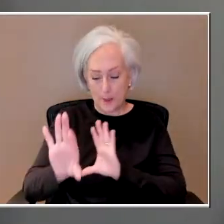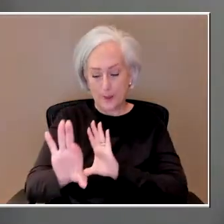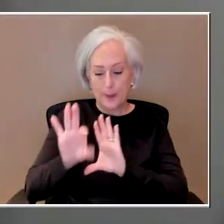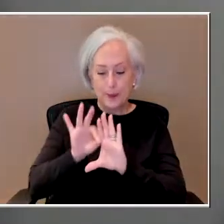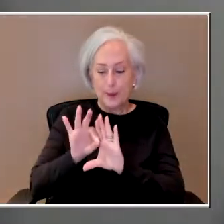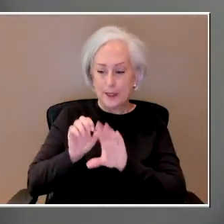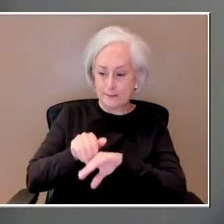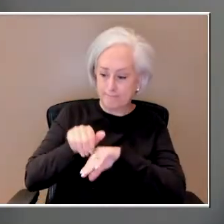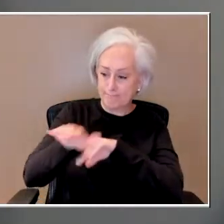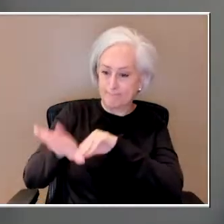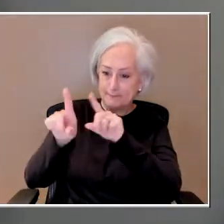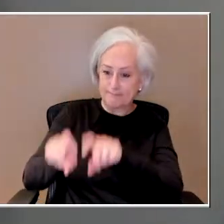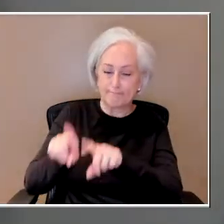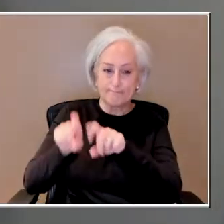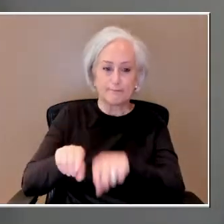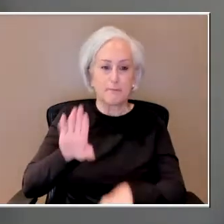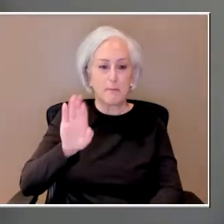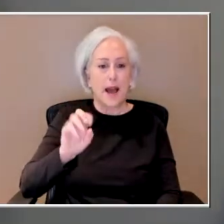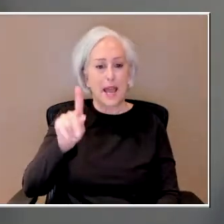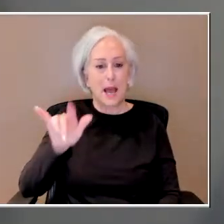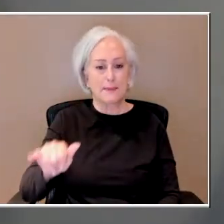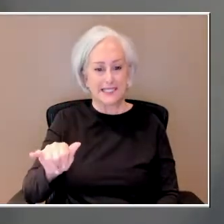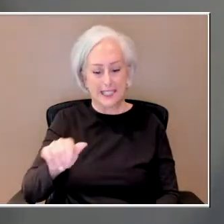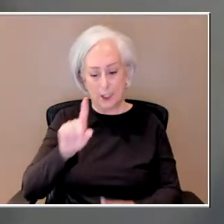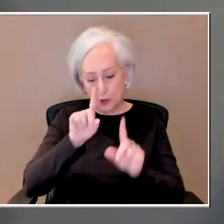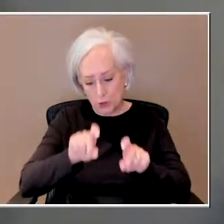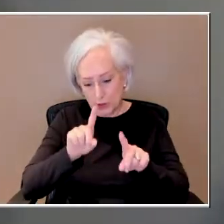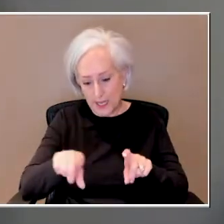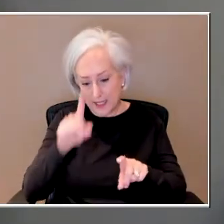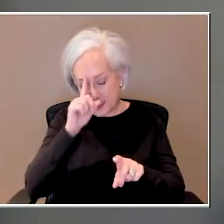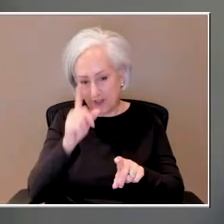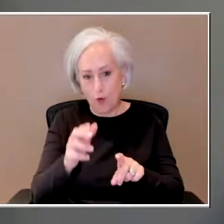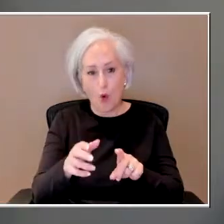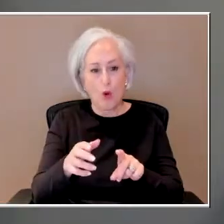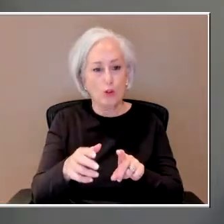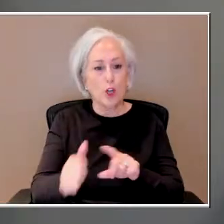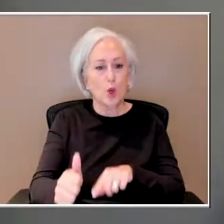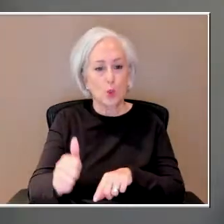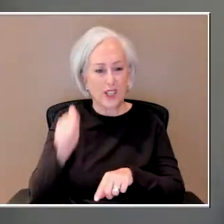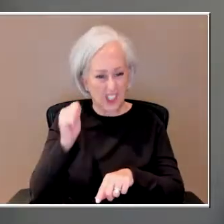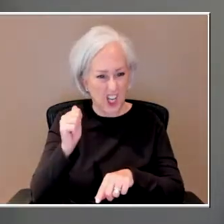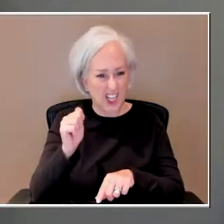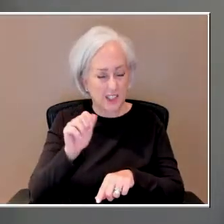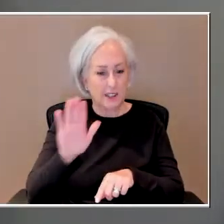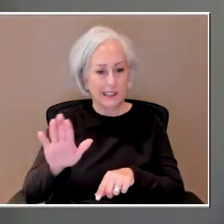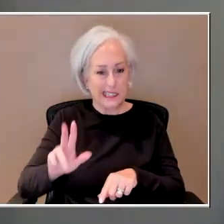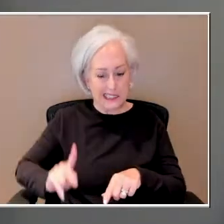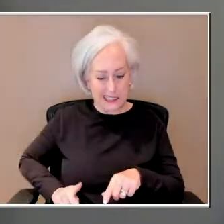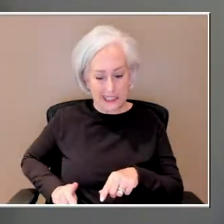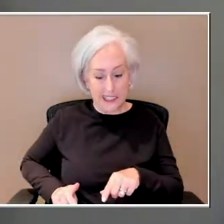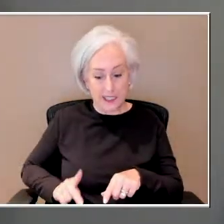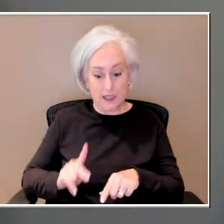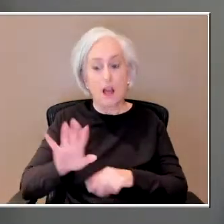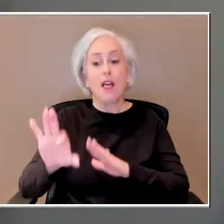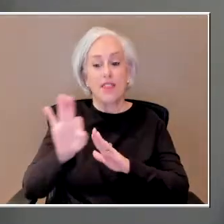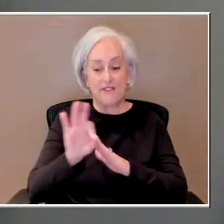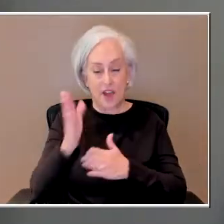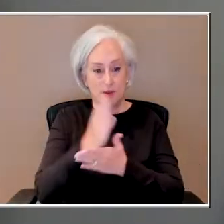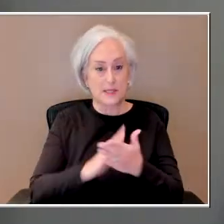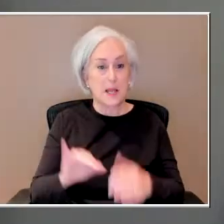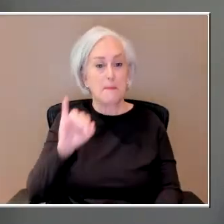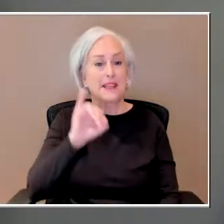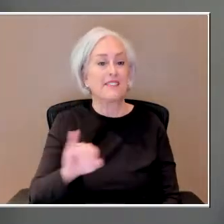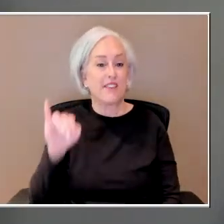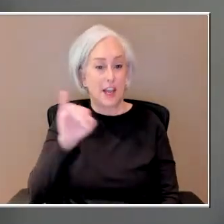and they did find some infection in his biopsy, and so he was just in